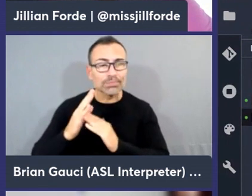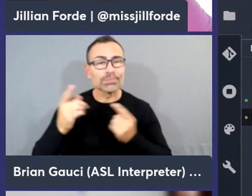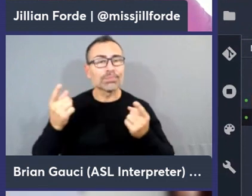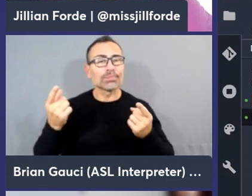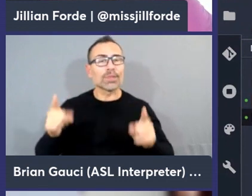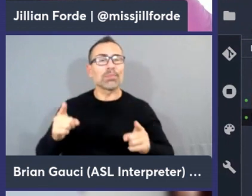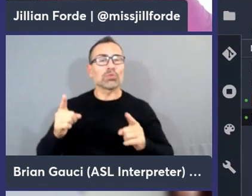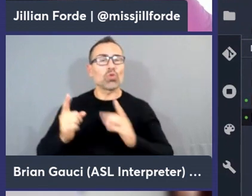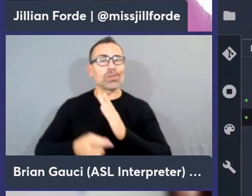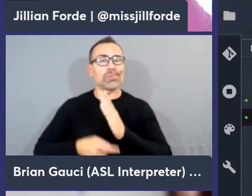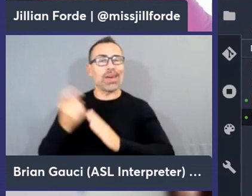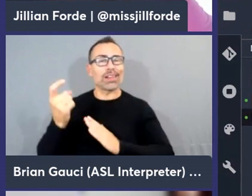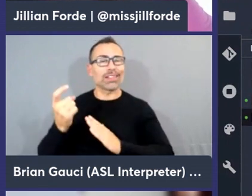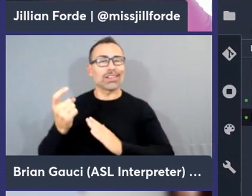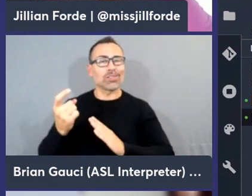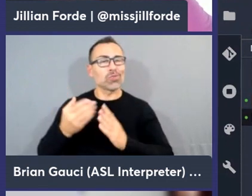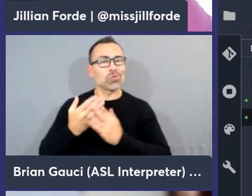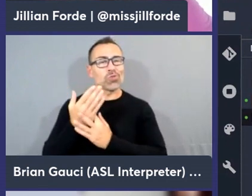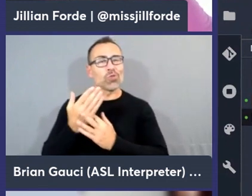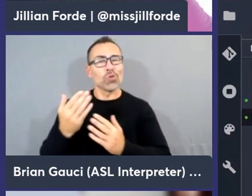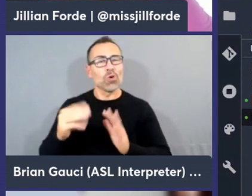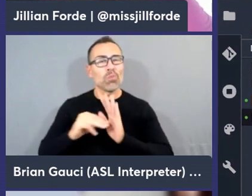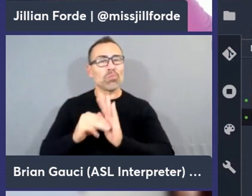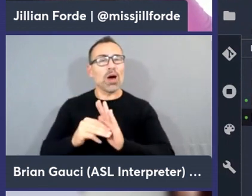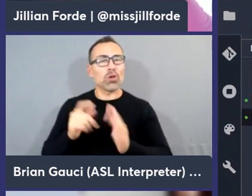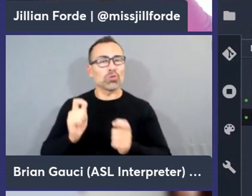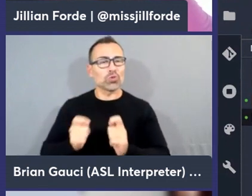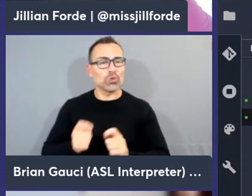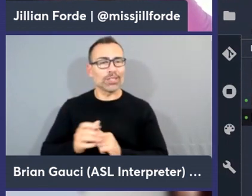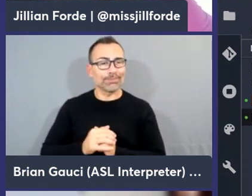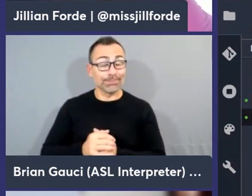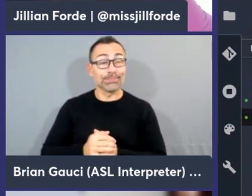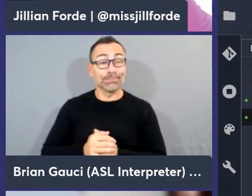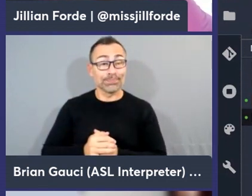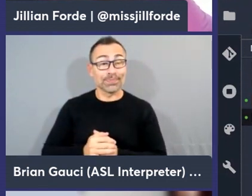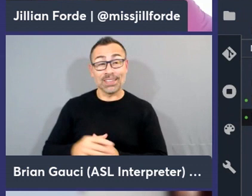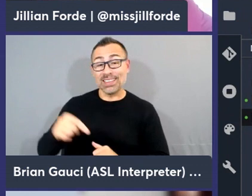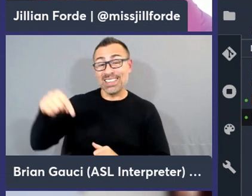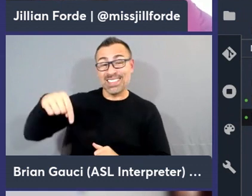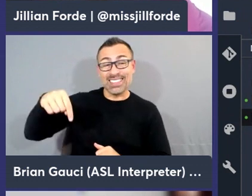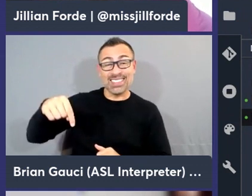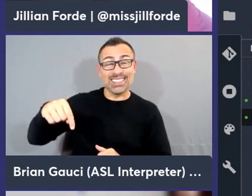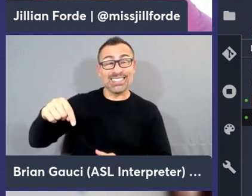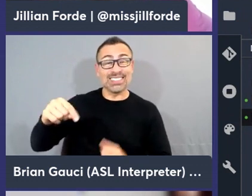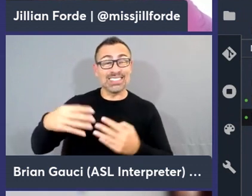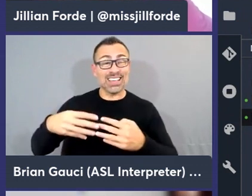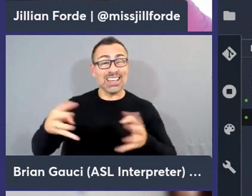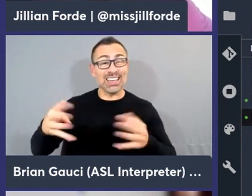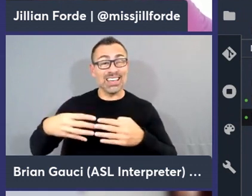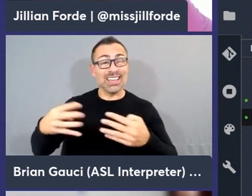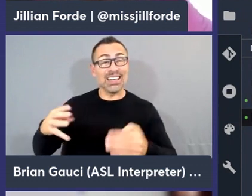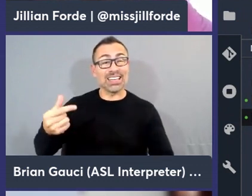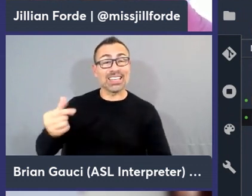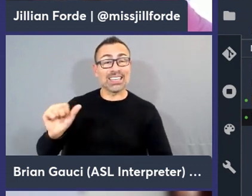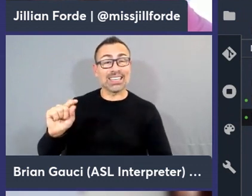by Automatic Model Tuner. This is just a gateway into leveraging all that